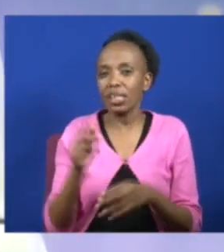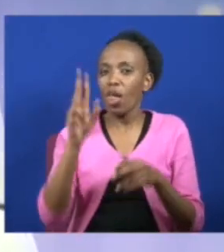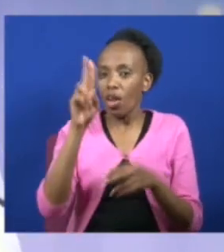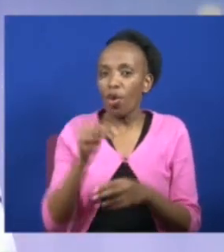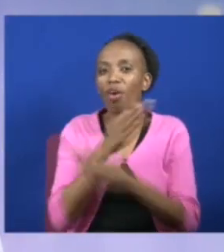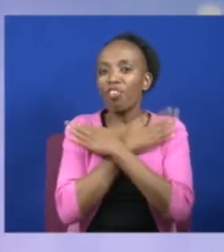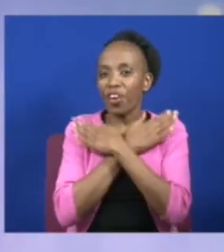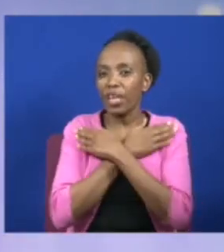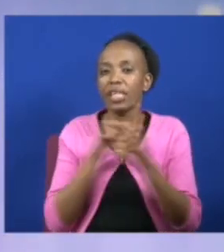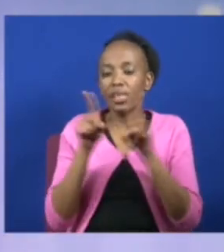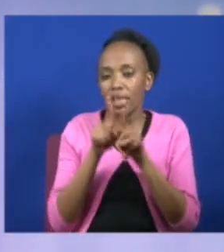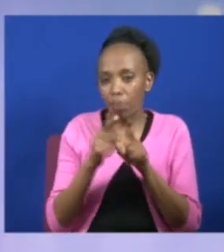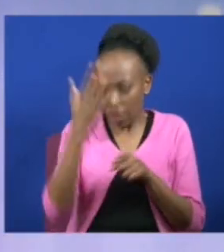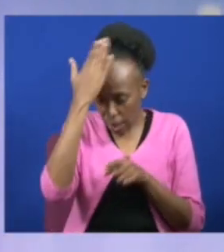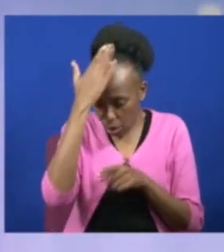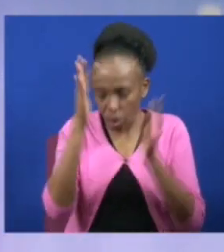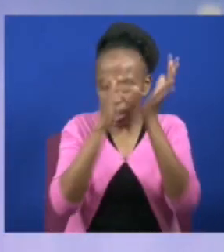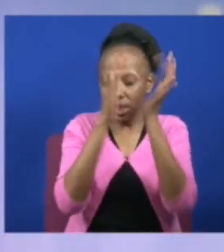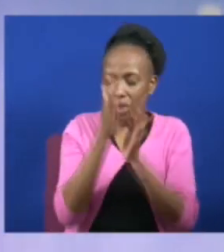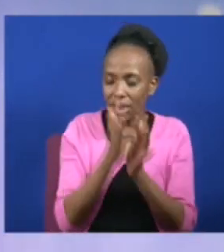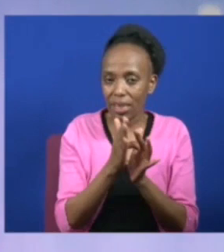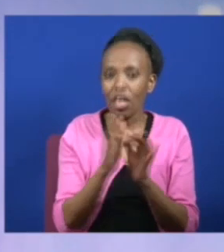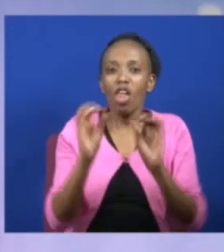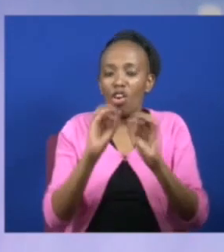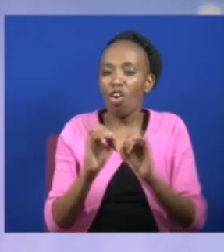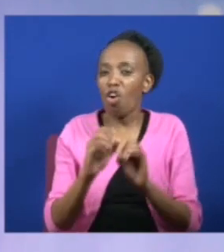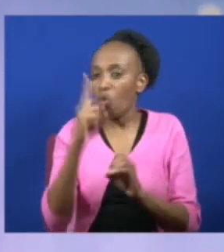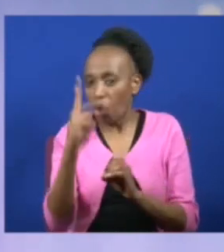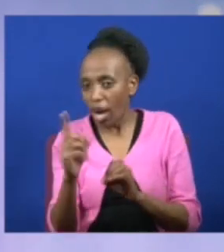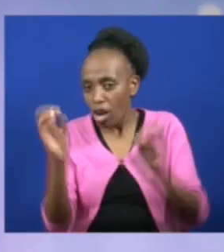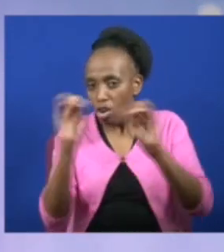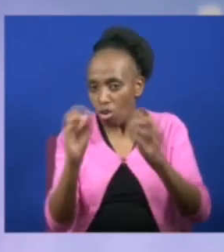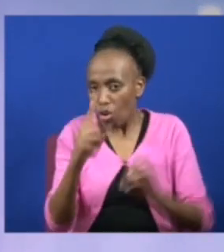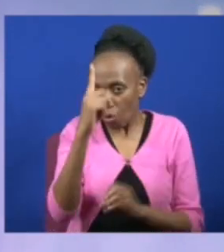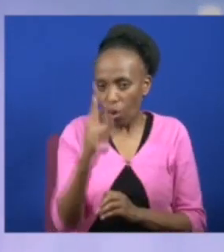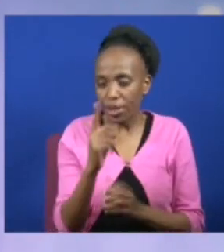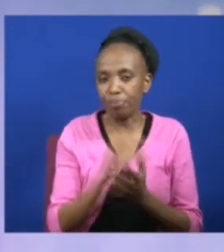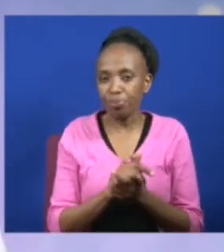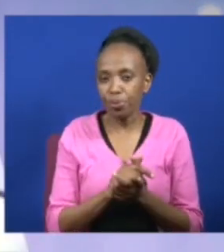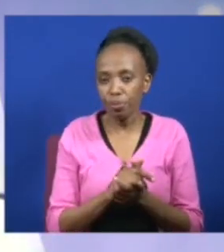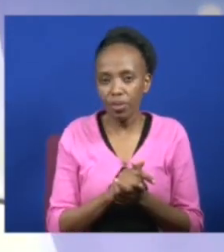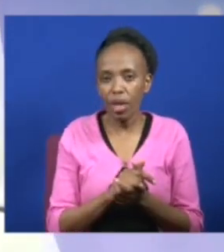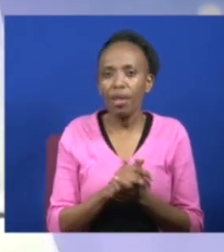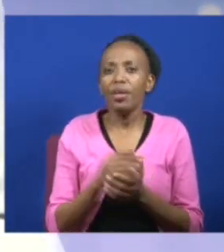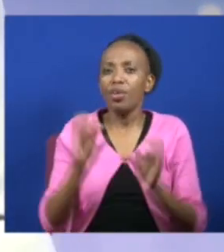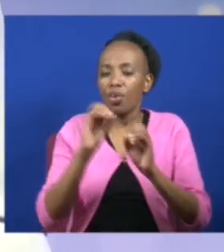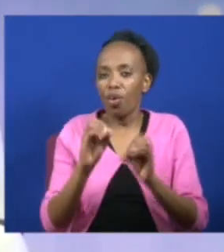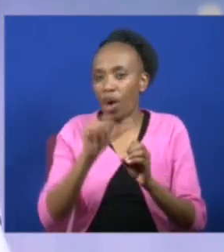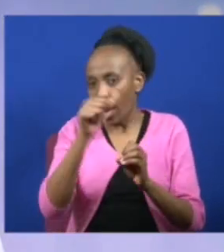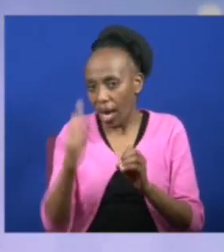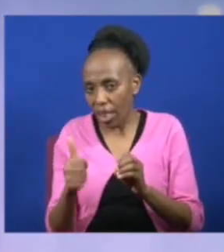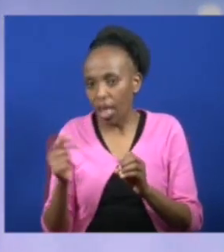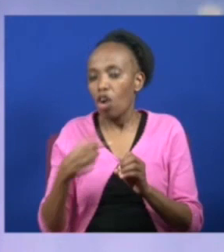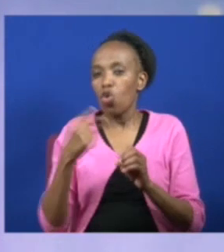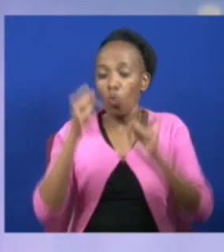a friend like the lowly Jesus. No, not one. No, not one. There is no one